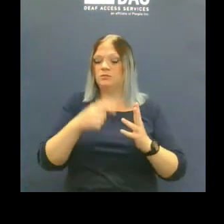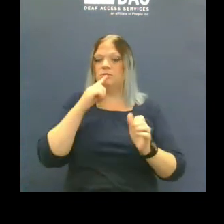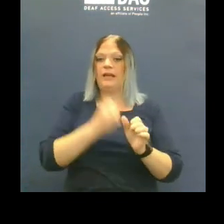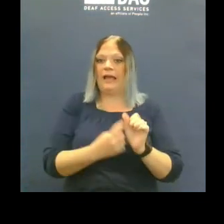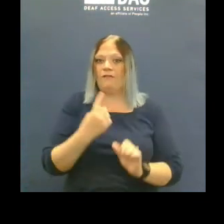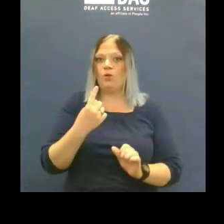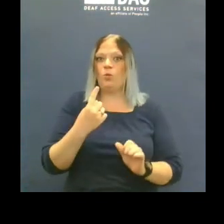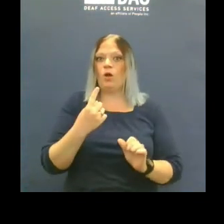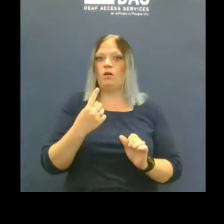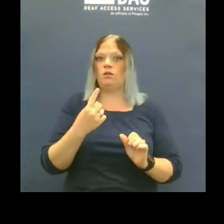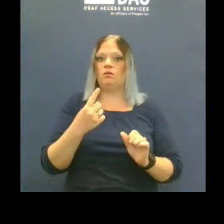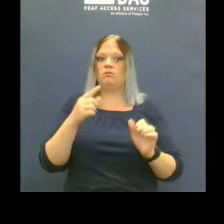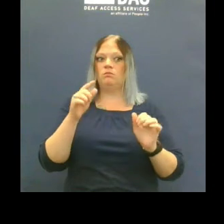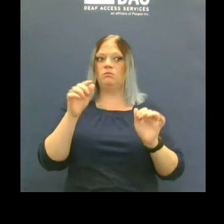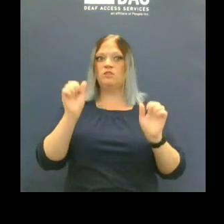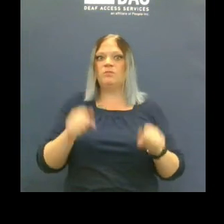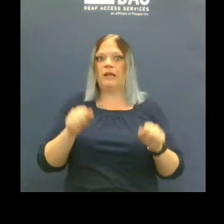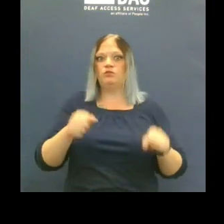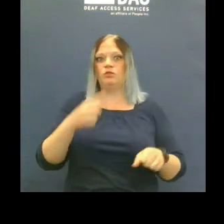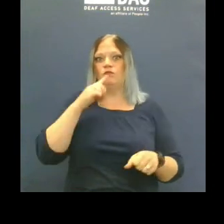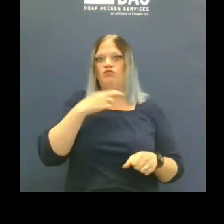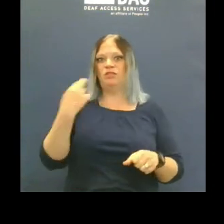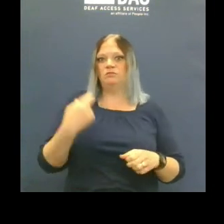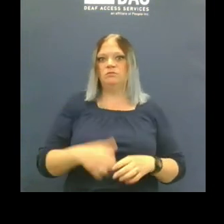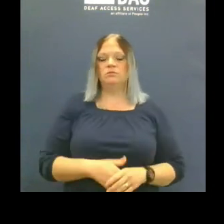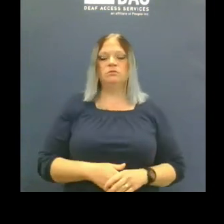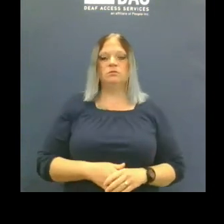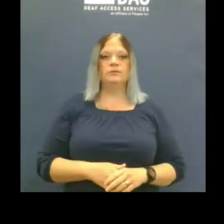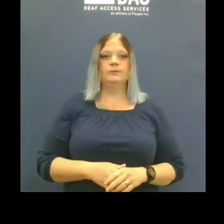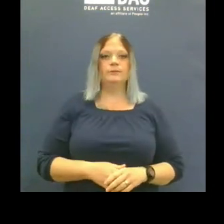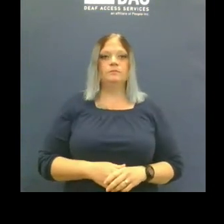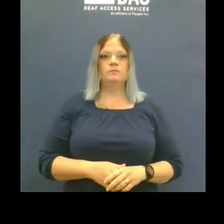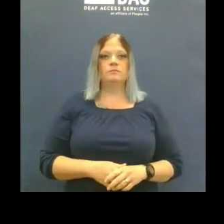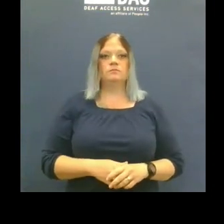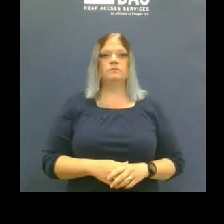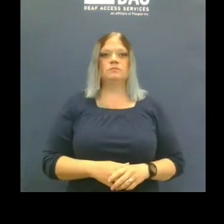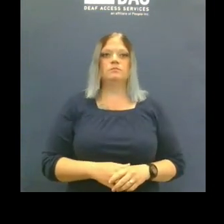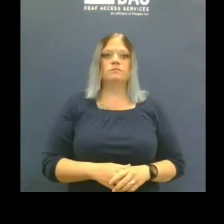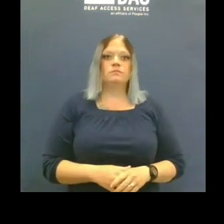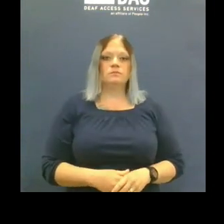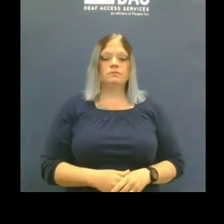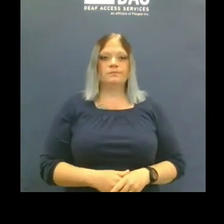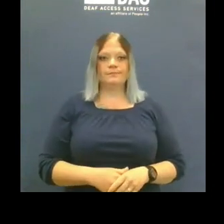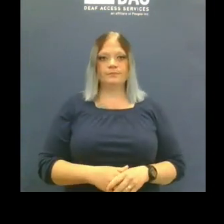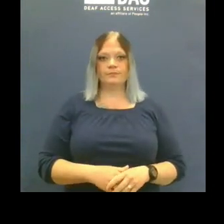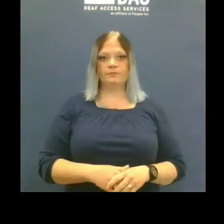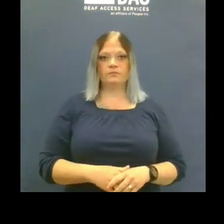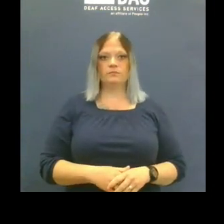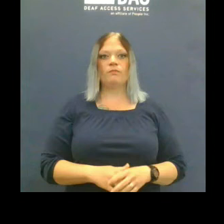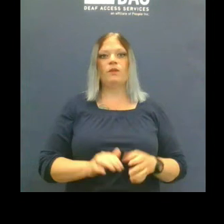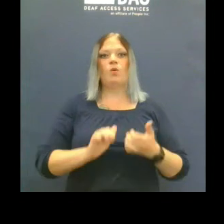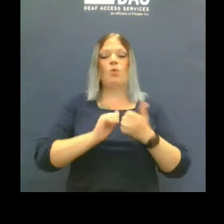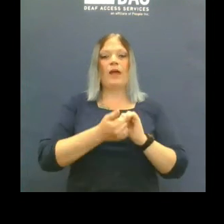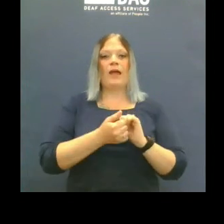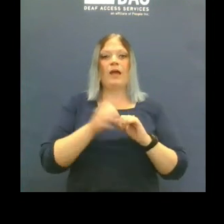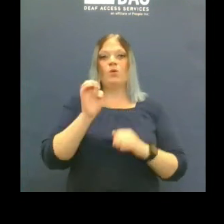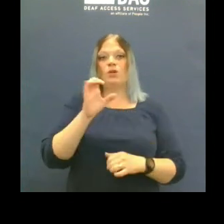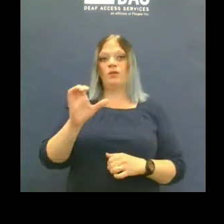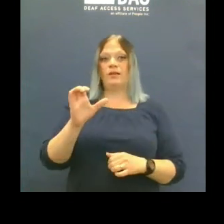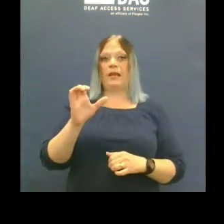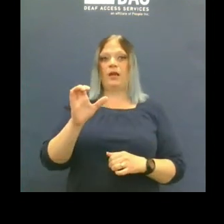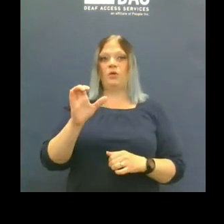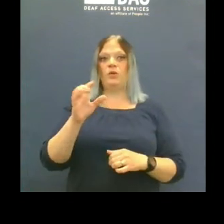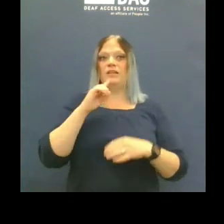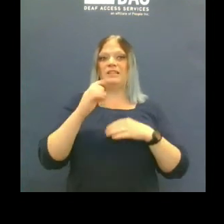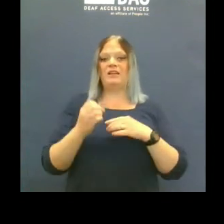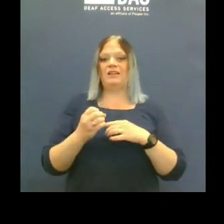is potentially at risk. So let's talk about, now we talked about how Erie County is affected on the numbers